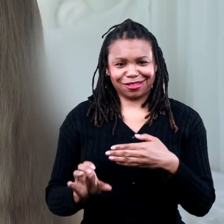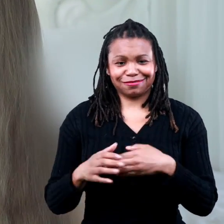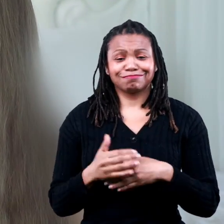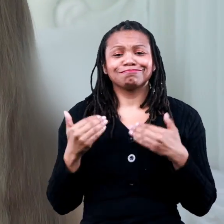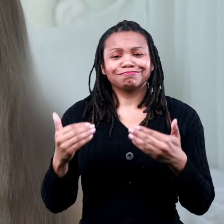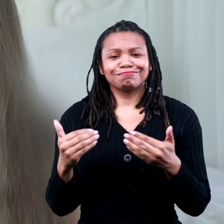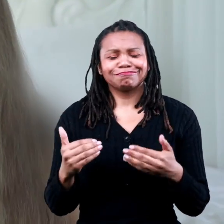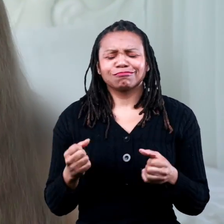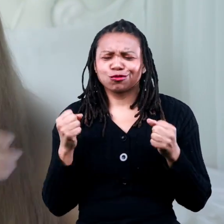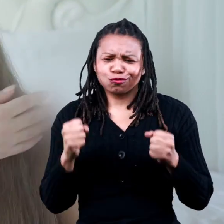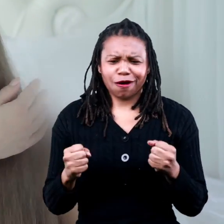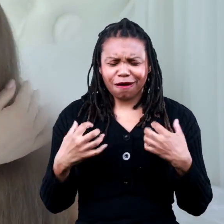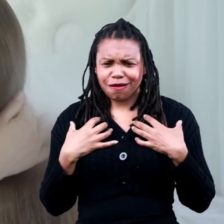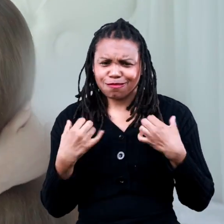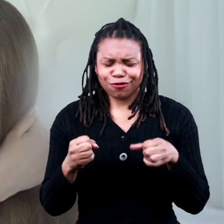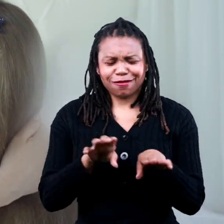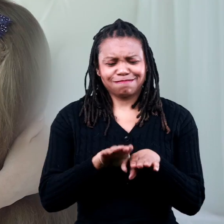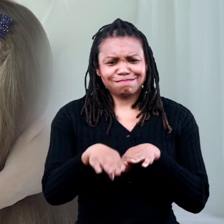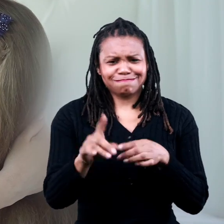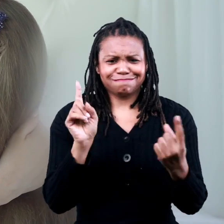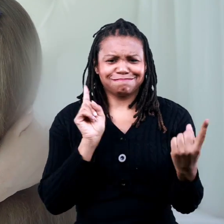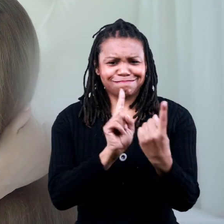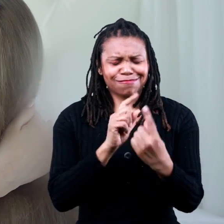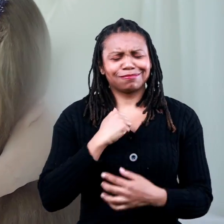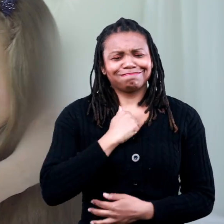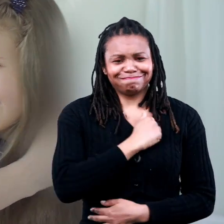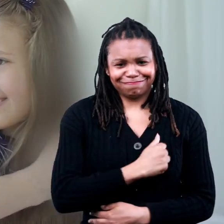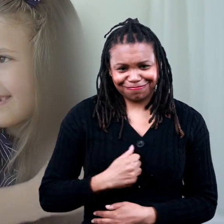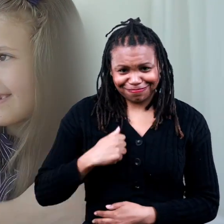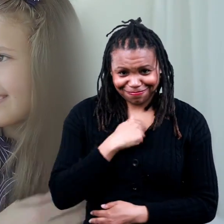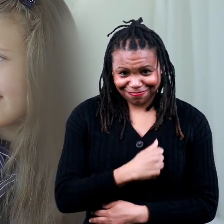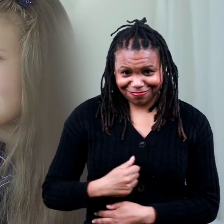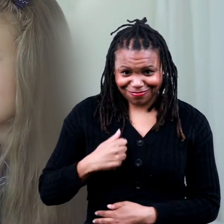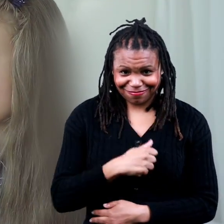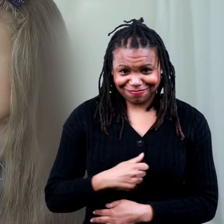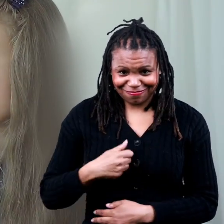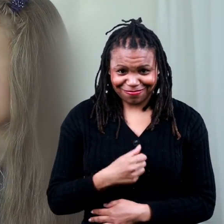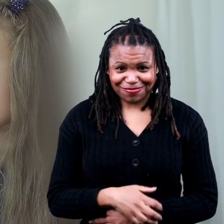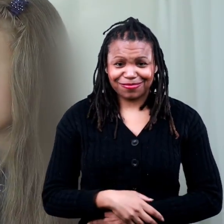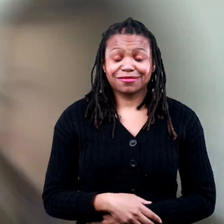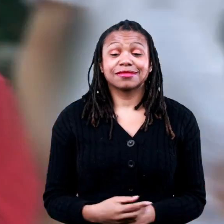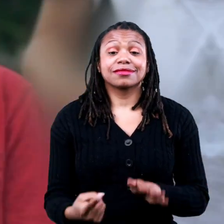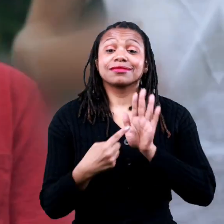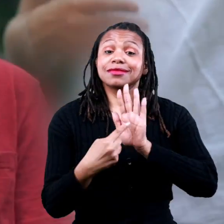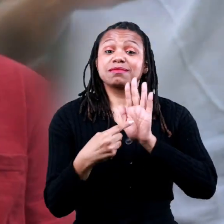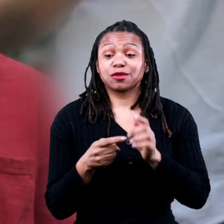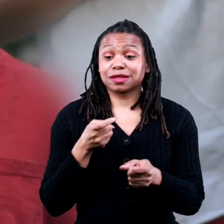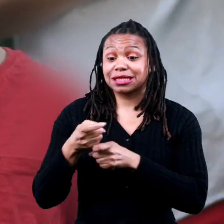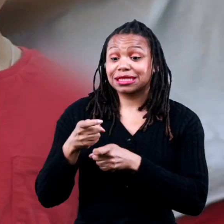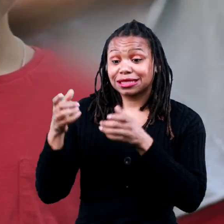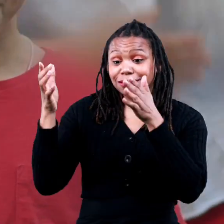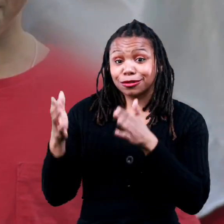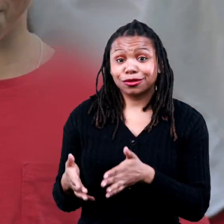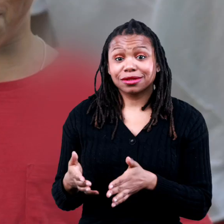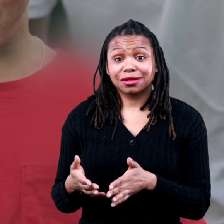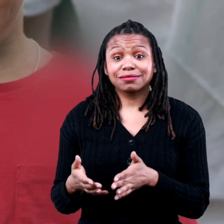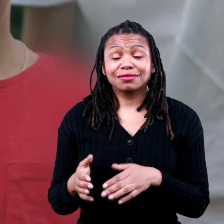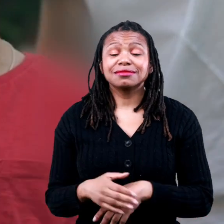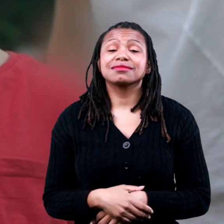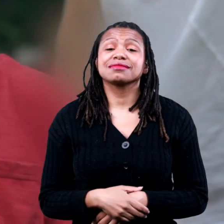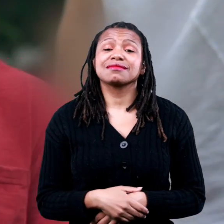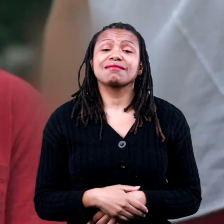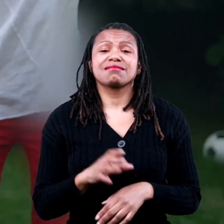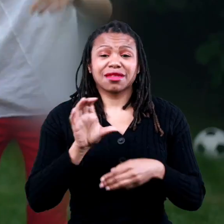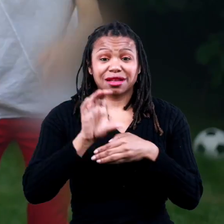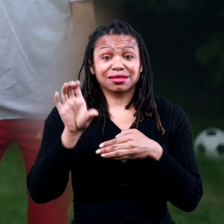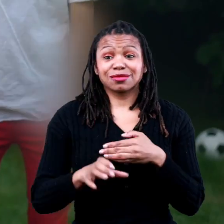the consequences and be strong and brave enough to say you are sorry. For example, if you